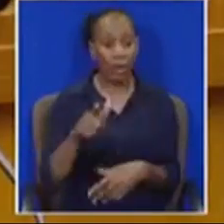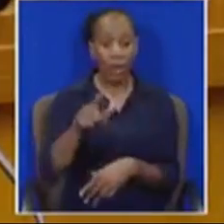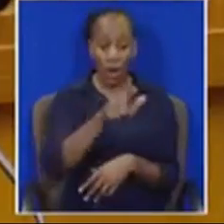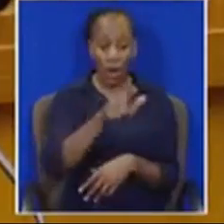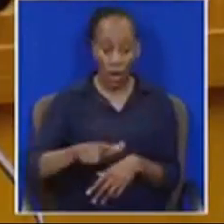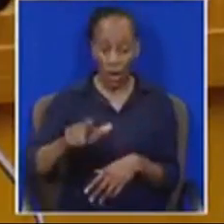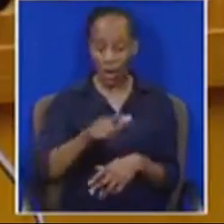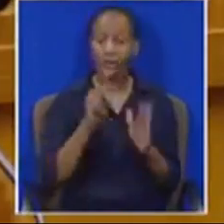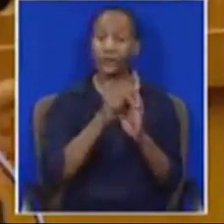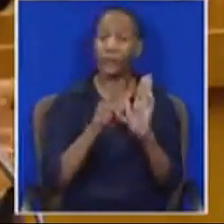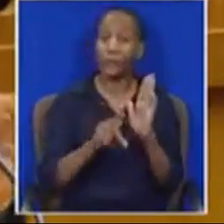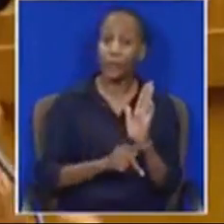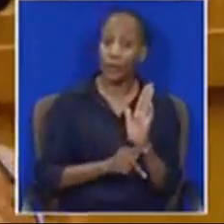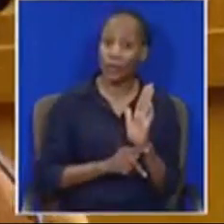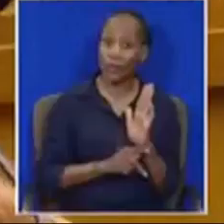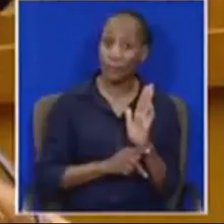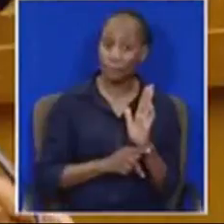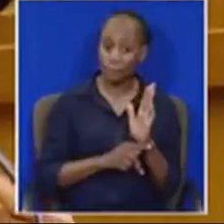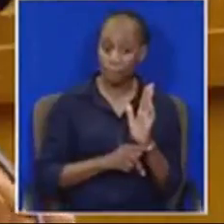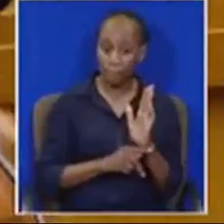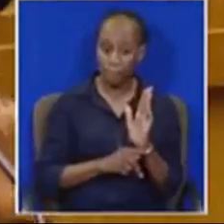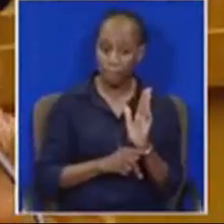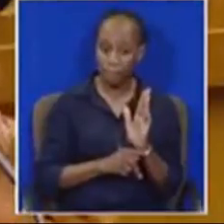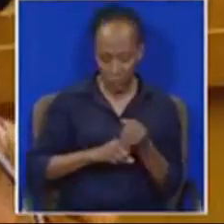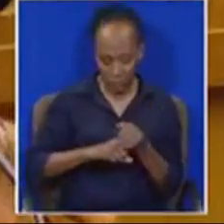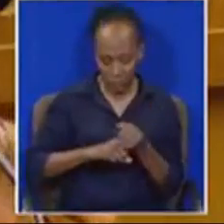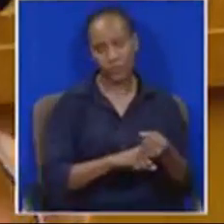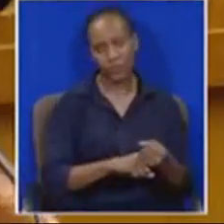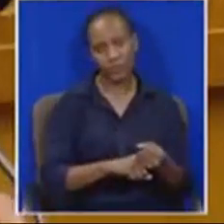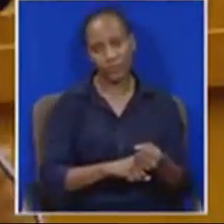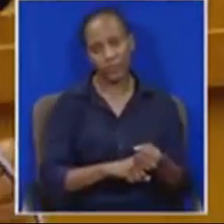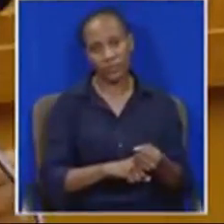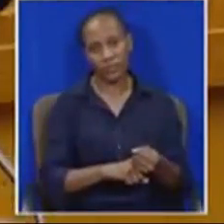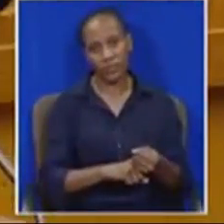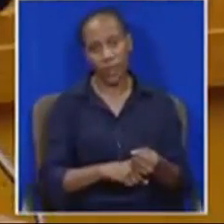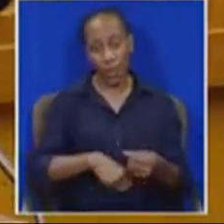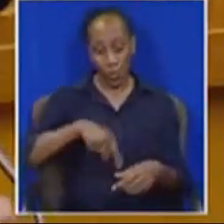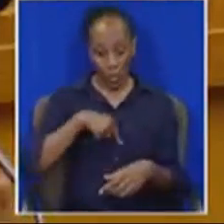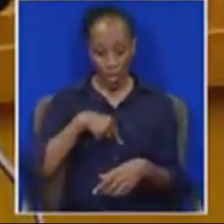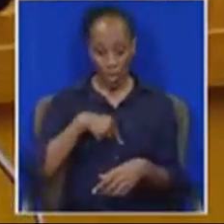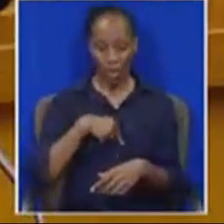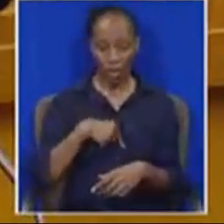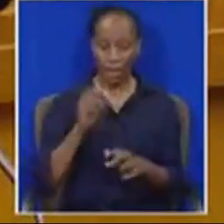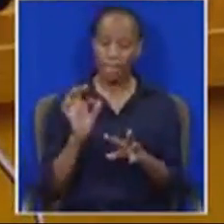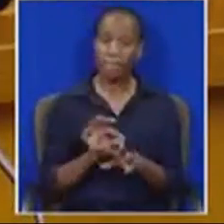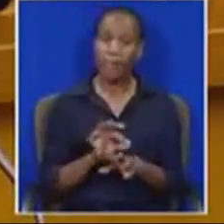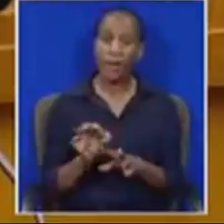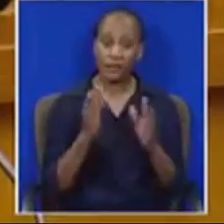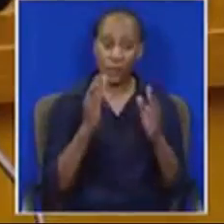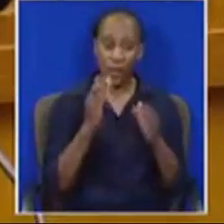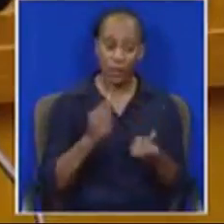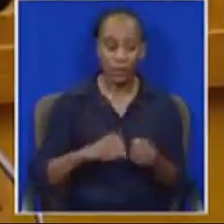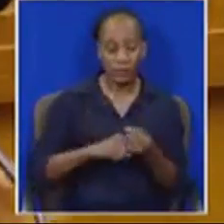increased investment will be required as we generate more growth in